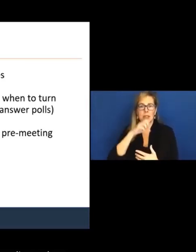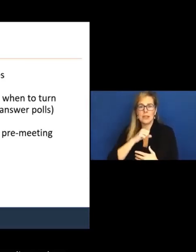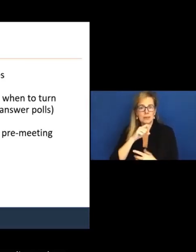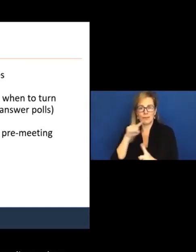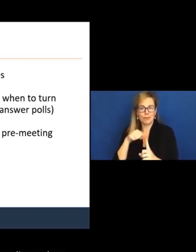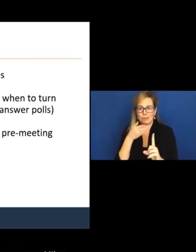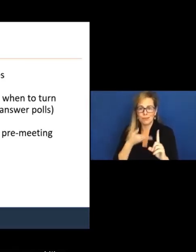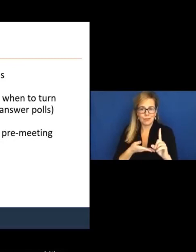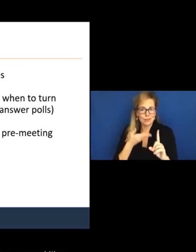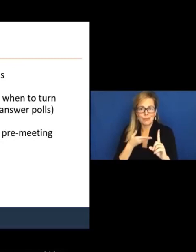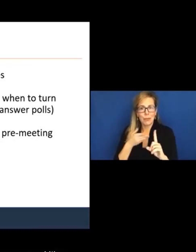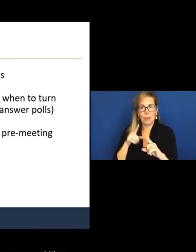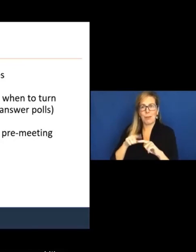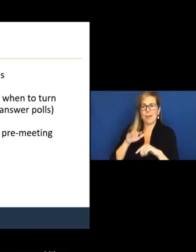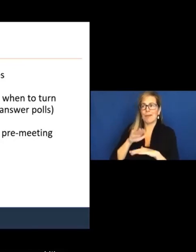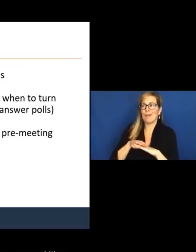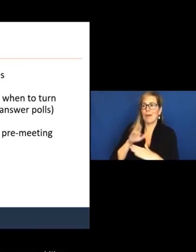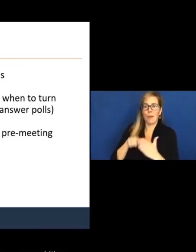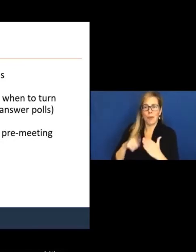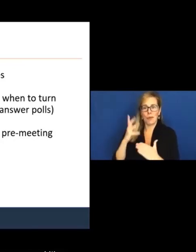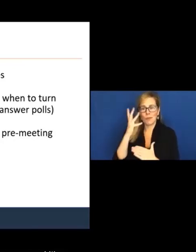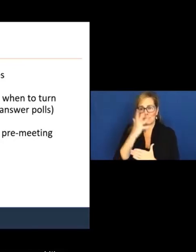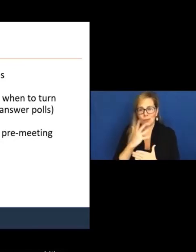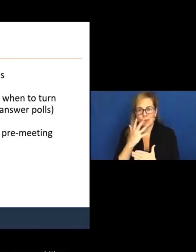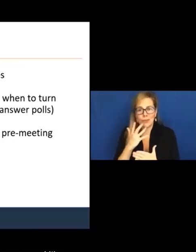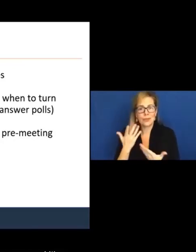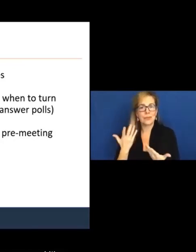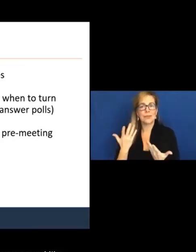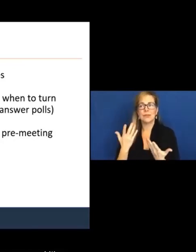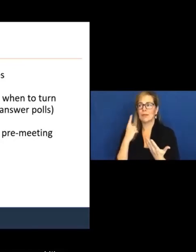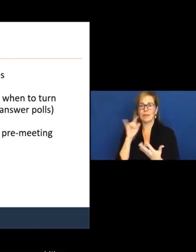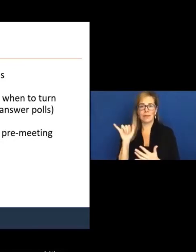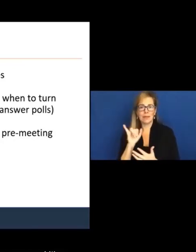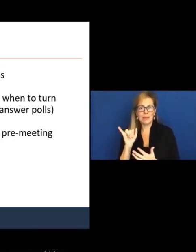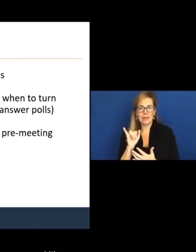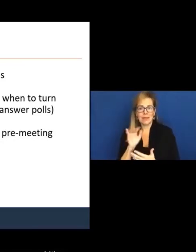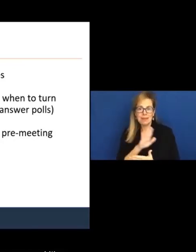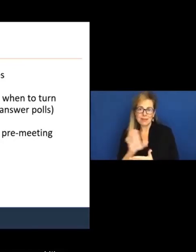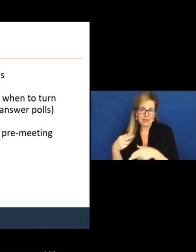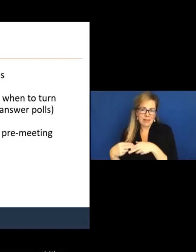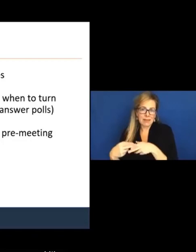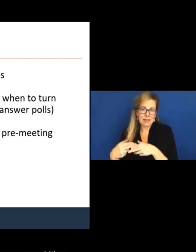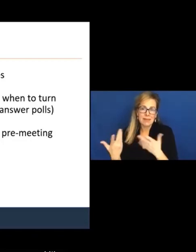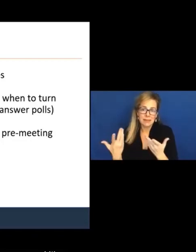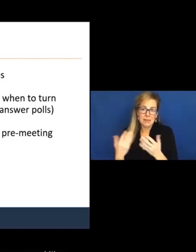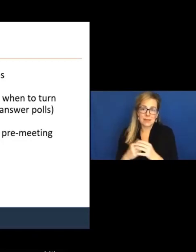you based on what you look like, what you sound like, or what your name is.